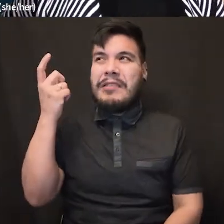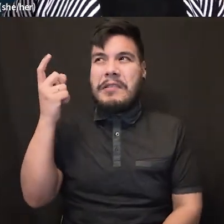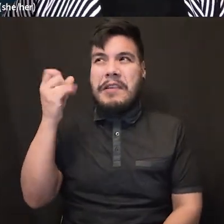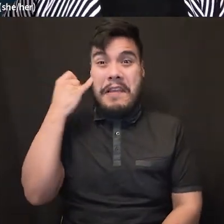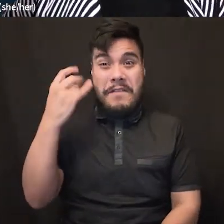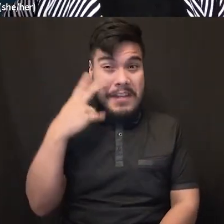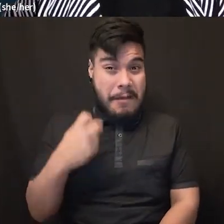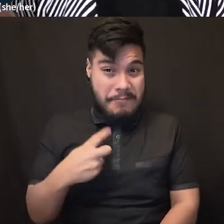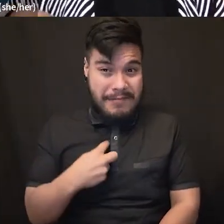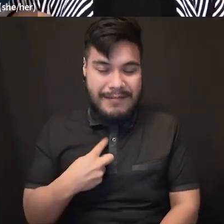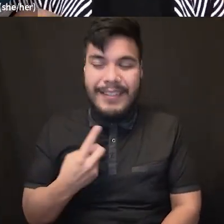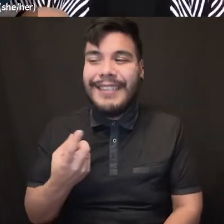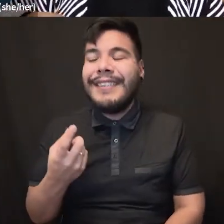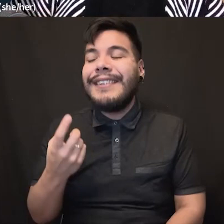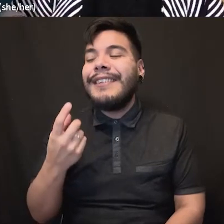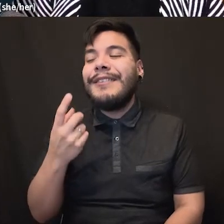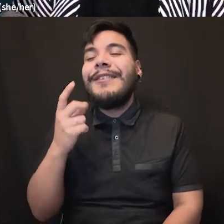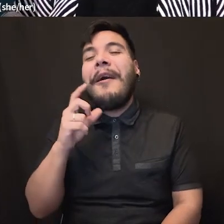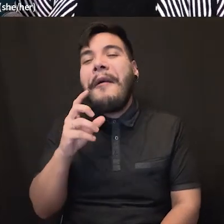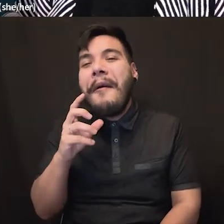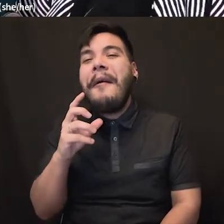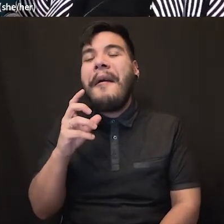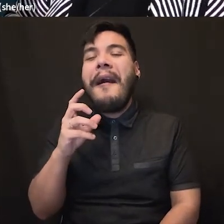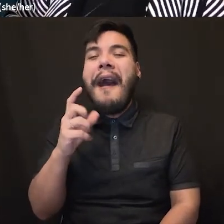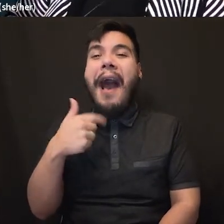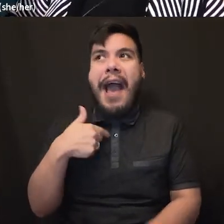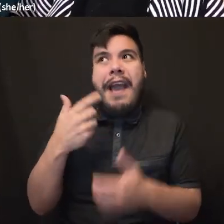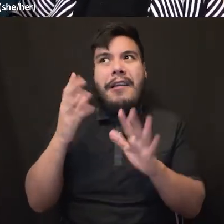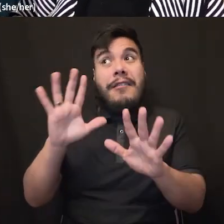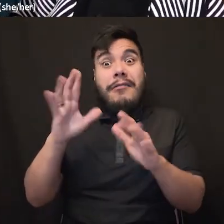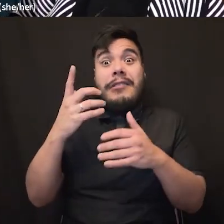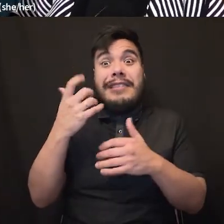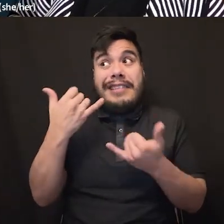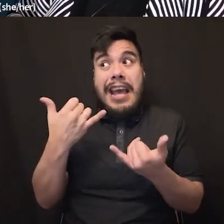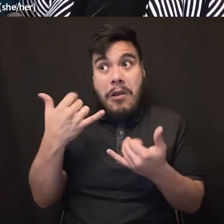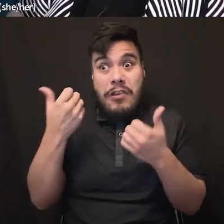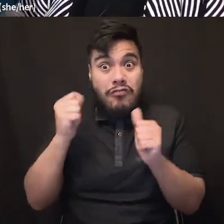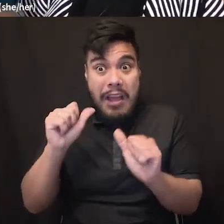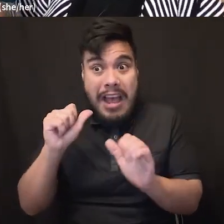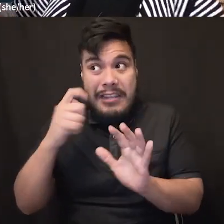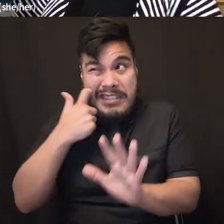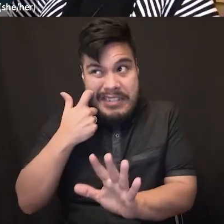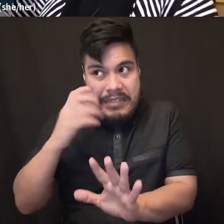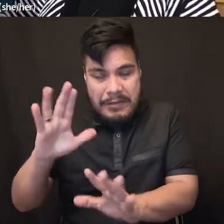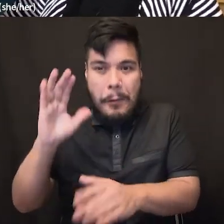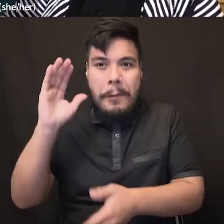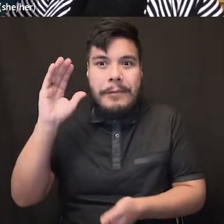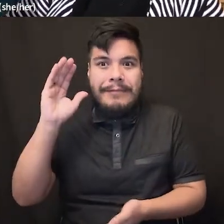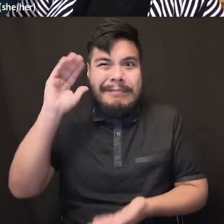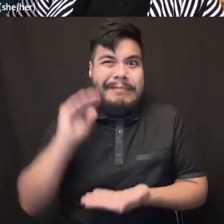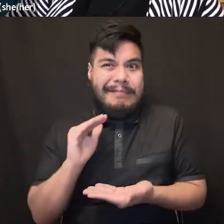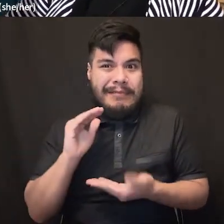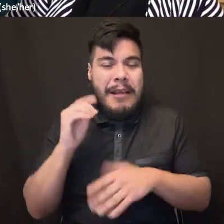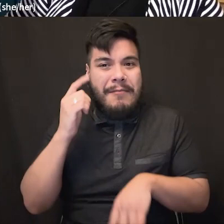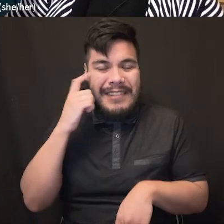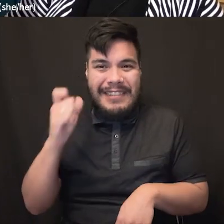so I have actually tried to like get away from a little bit as an adult because it's not always productive.